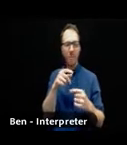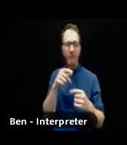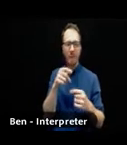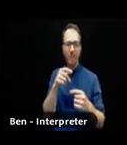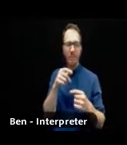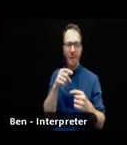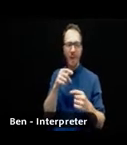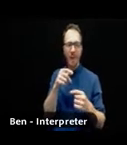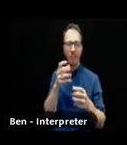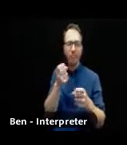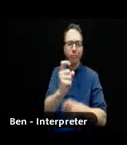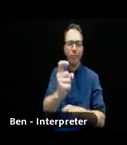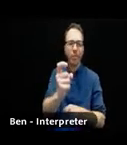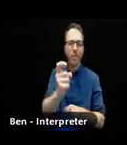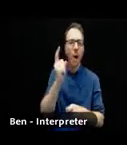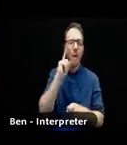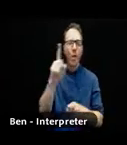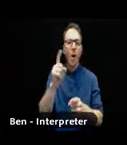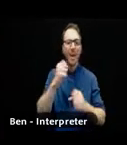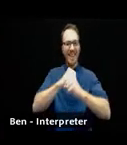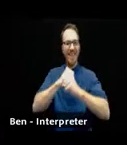things that a defense attorney would do